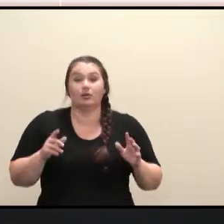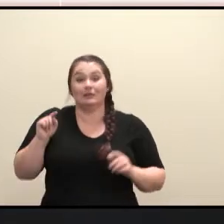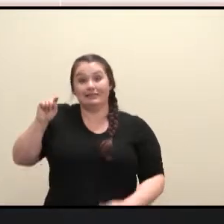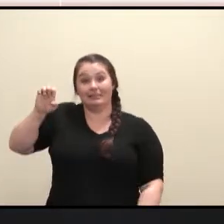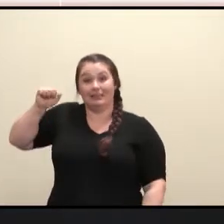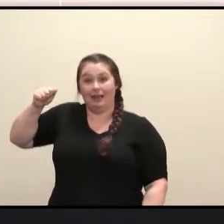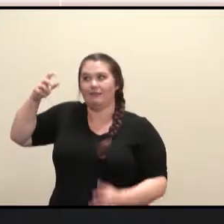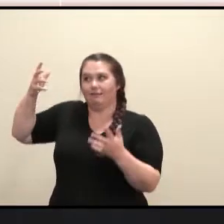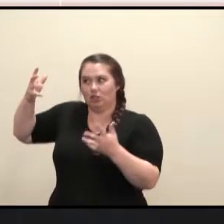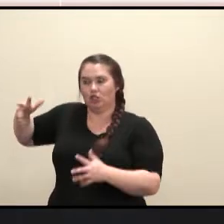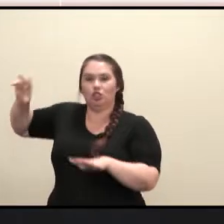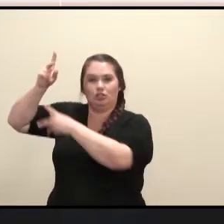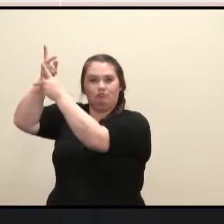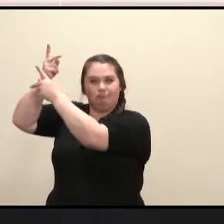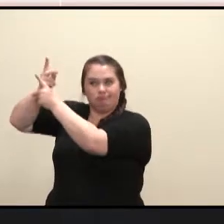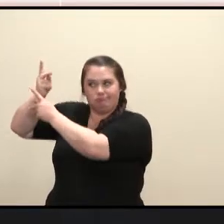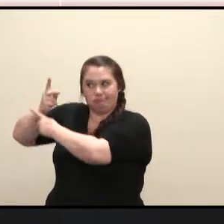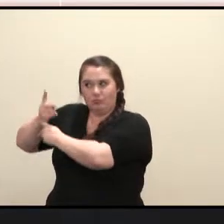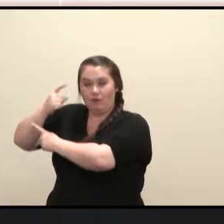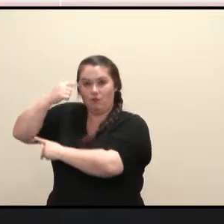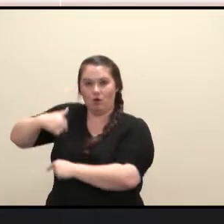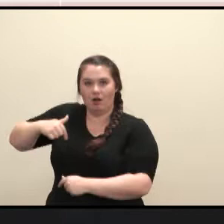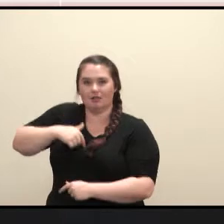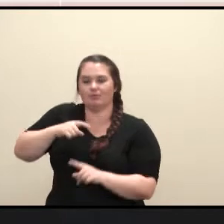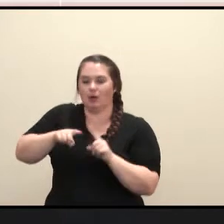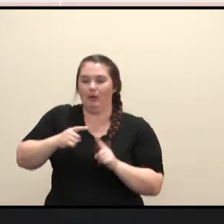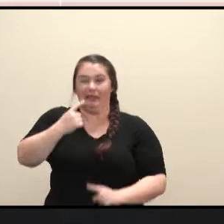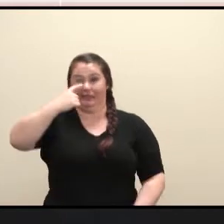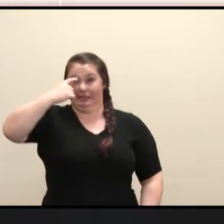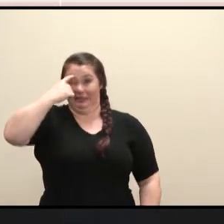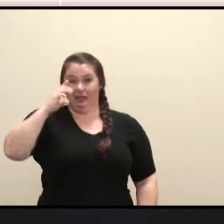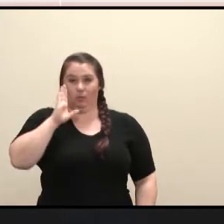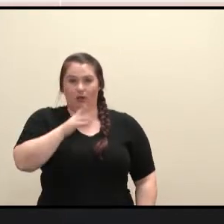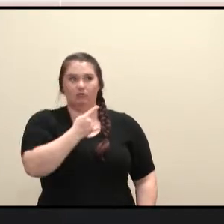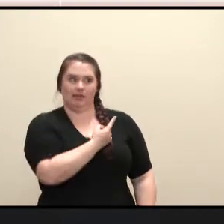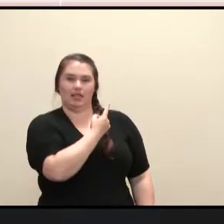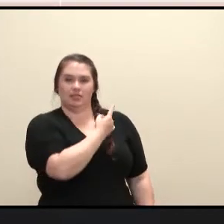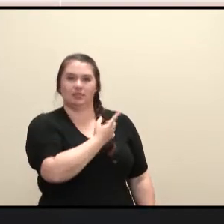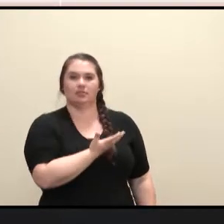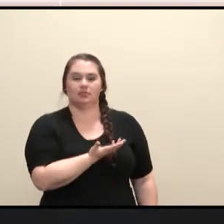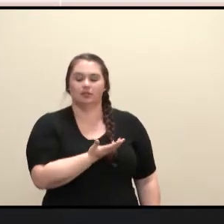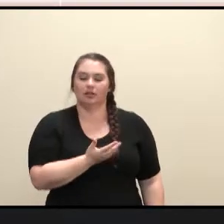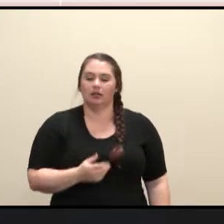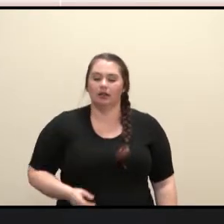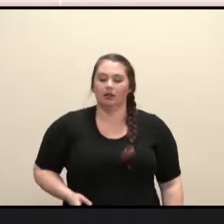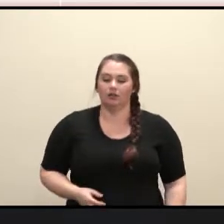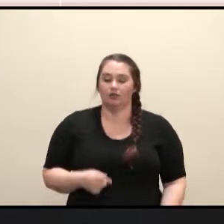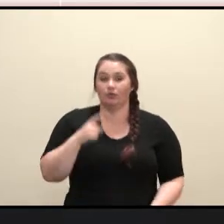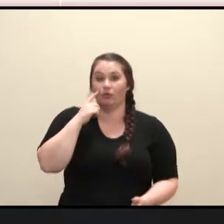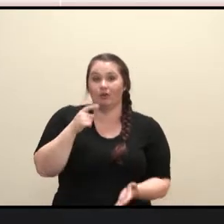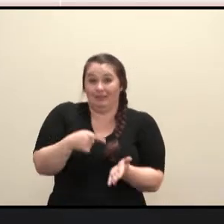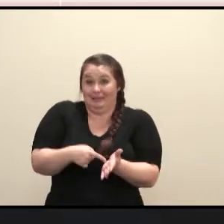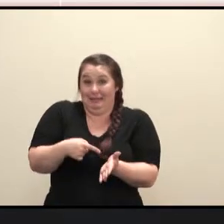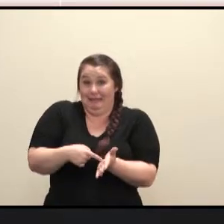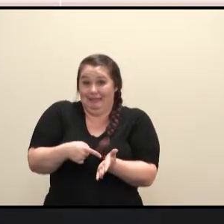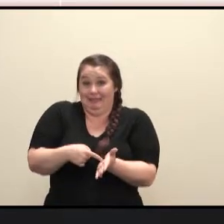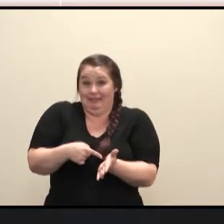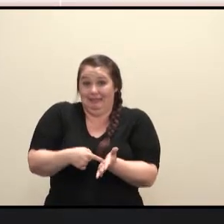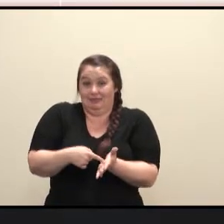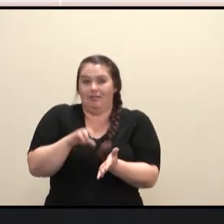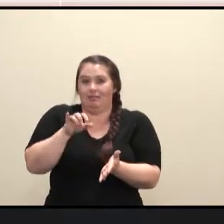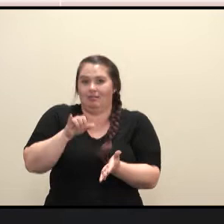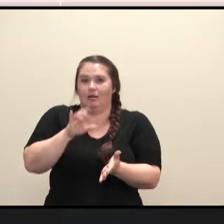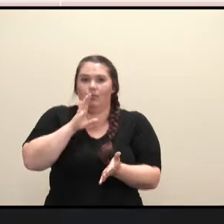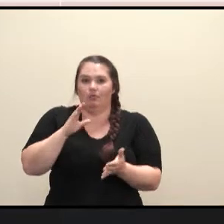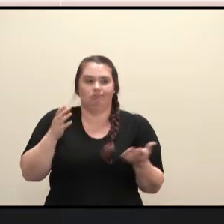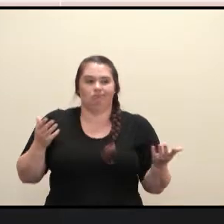us by August 5th, but this is what we think is going to be. On the debt service side, that rate is going to